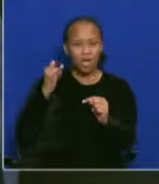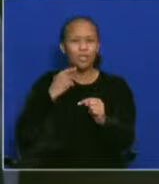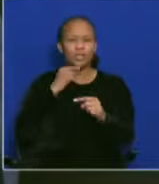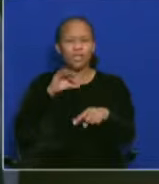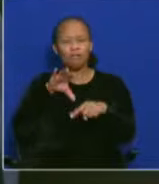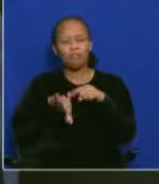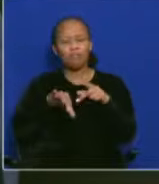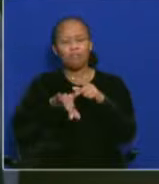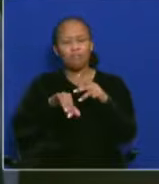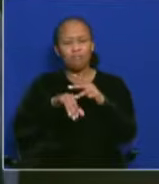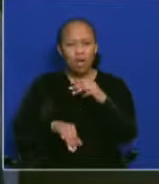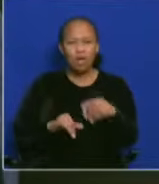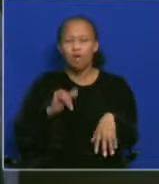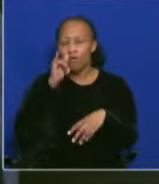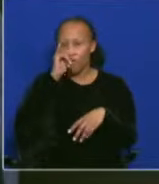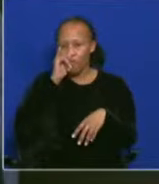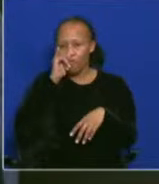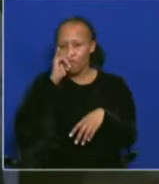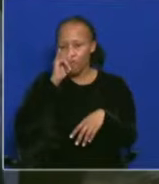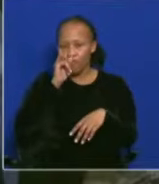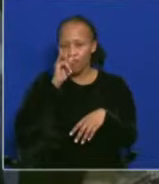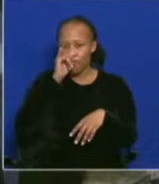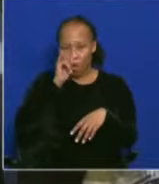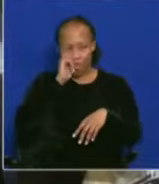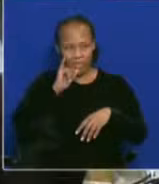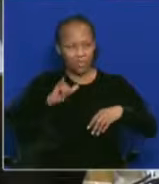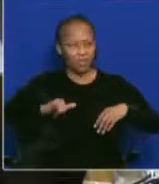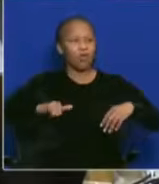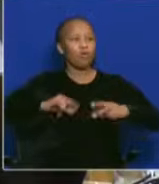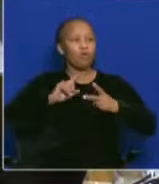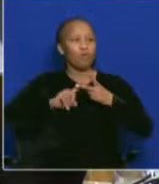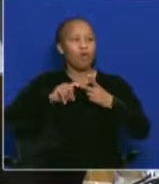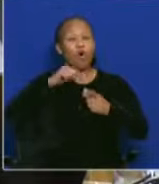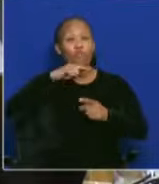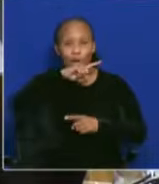organized criminal activity. Under the heading